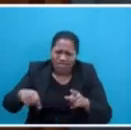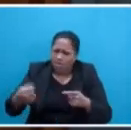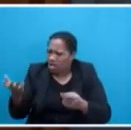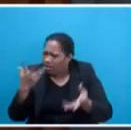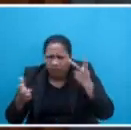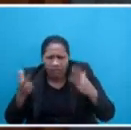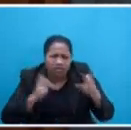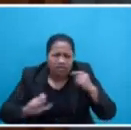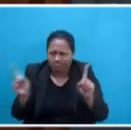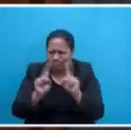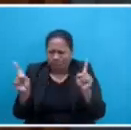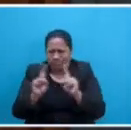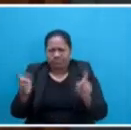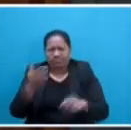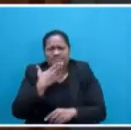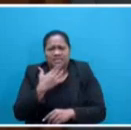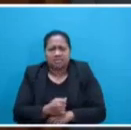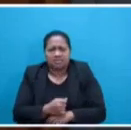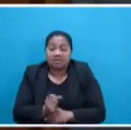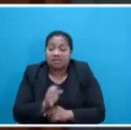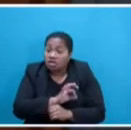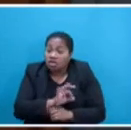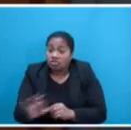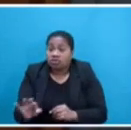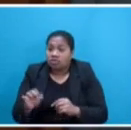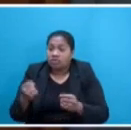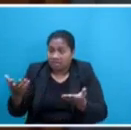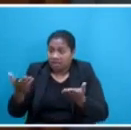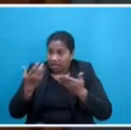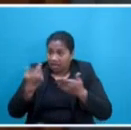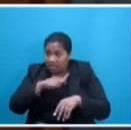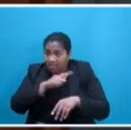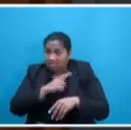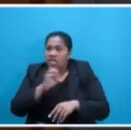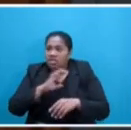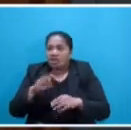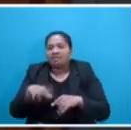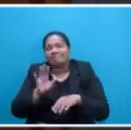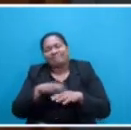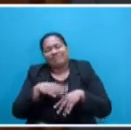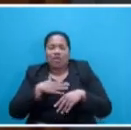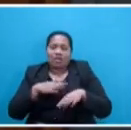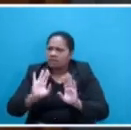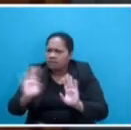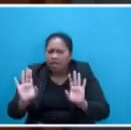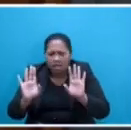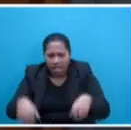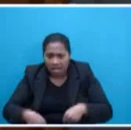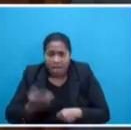media. Please don't take for granted the things that are given to us. There was no free education in my time, in